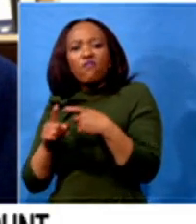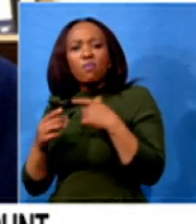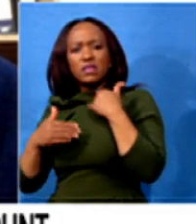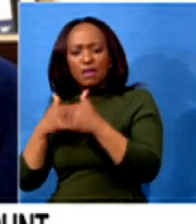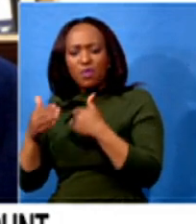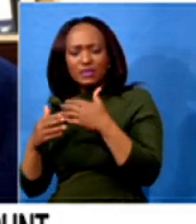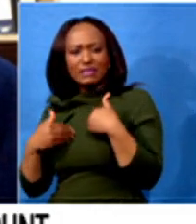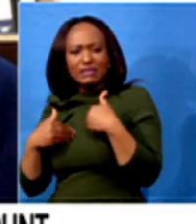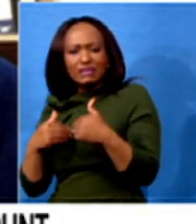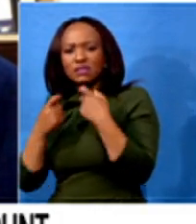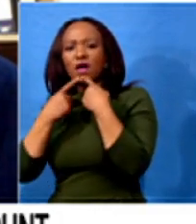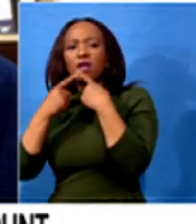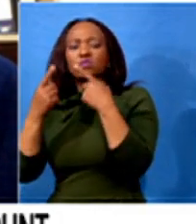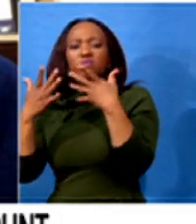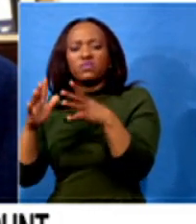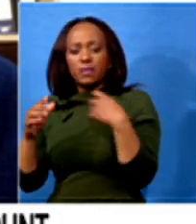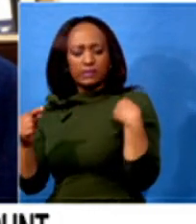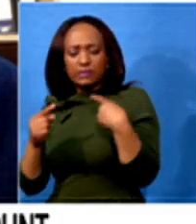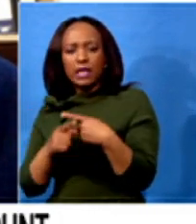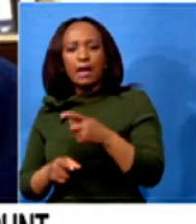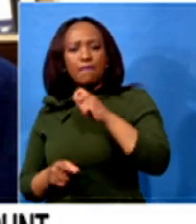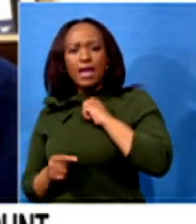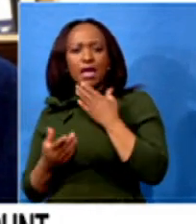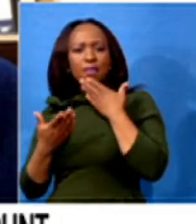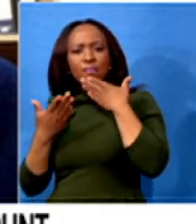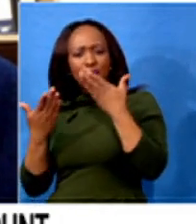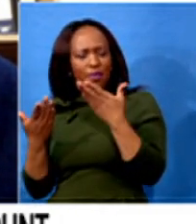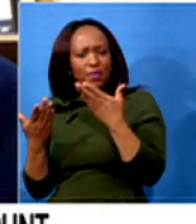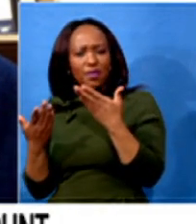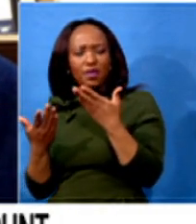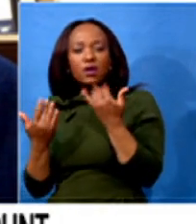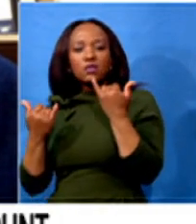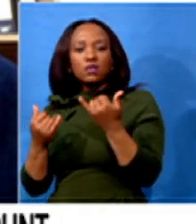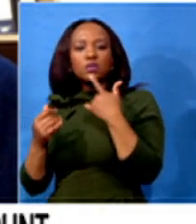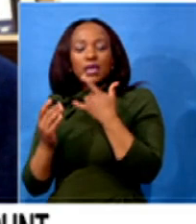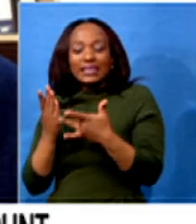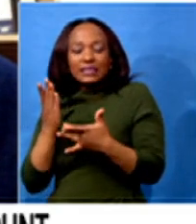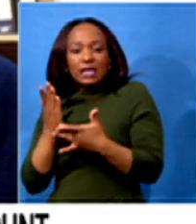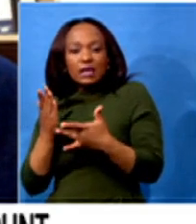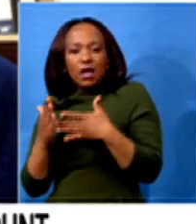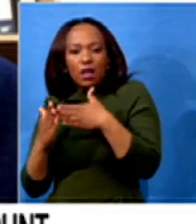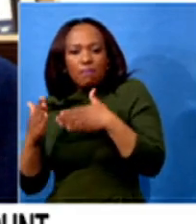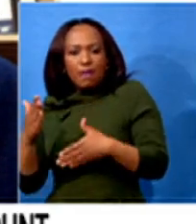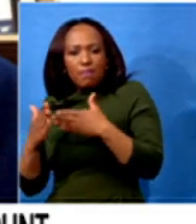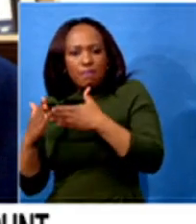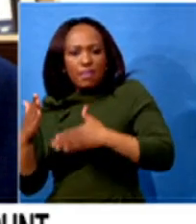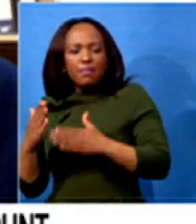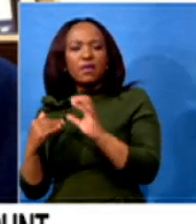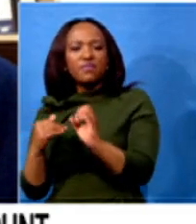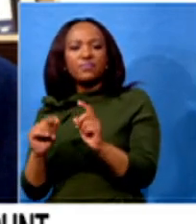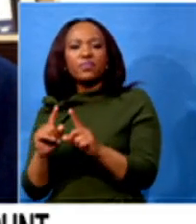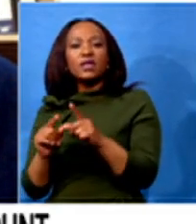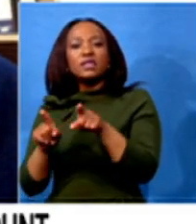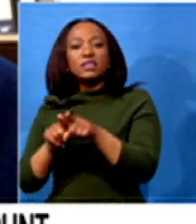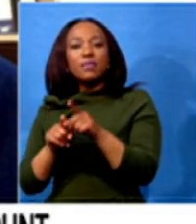and they still have not been paid for some or other reason. Hence, I refer to technical glitches because, again, because